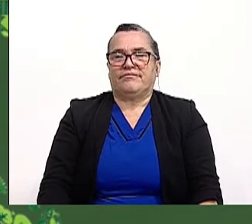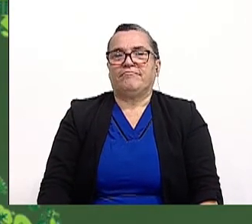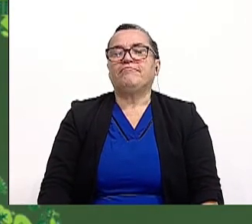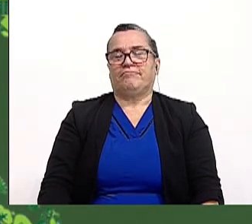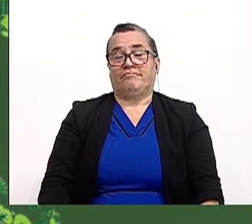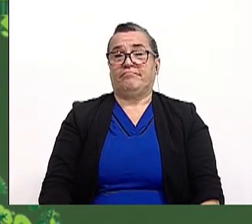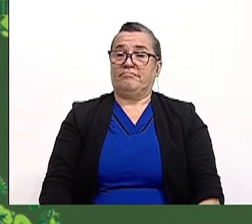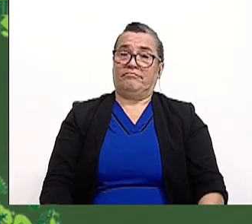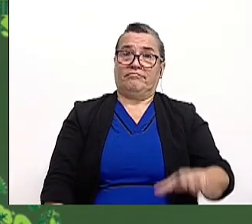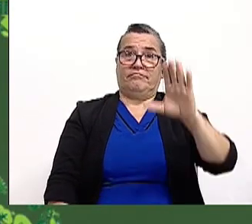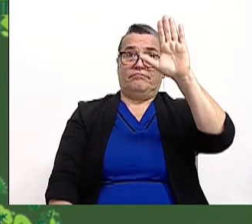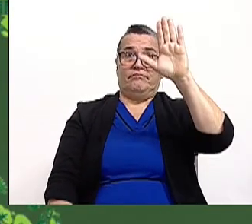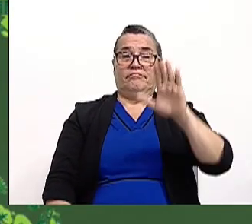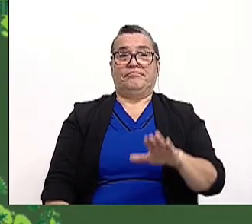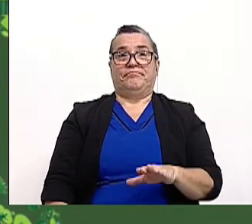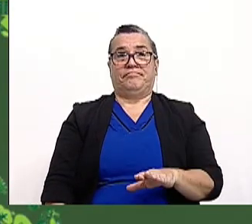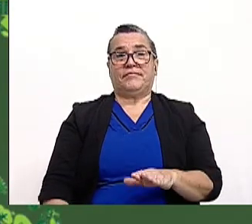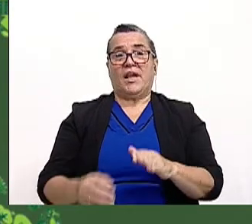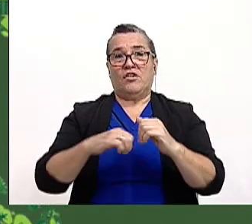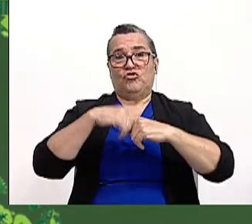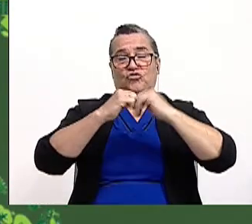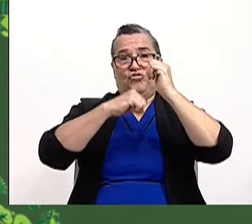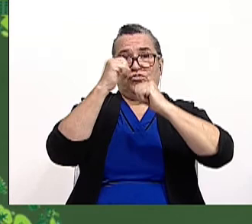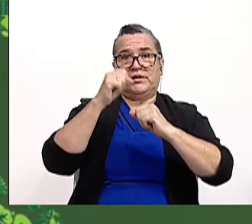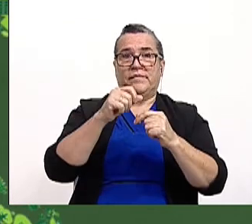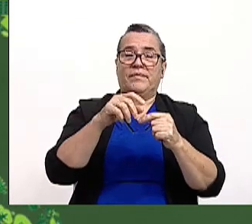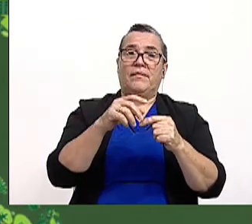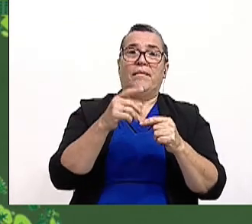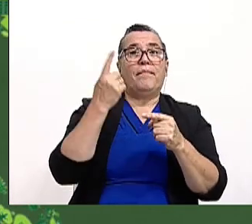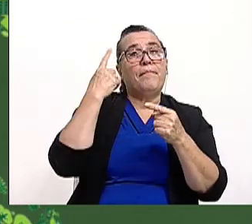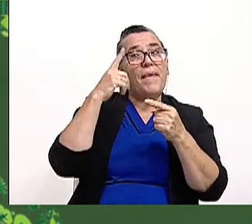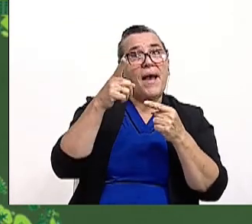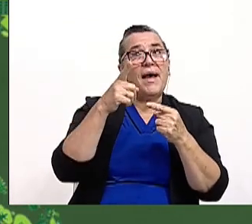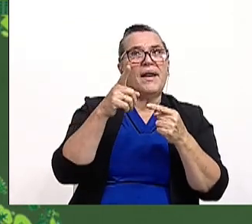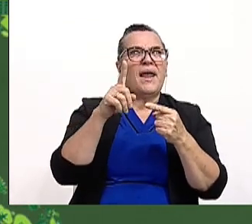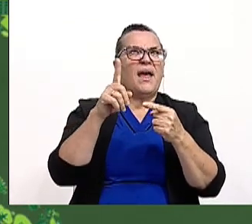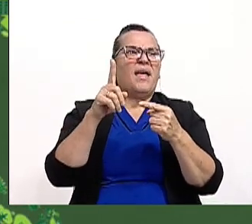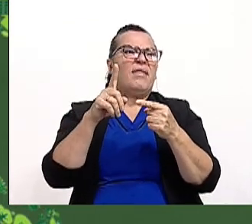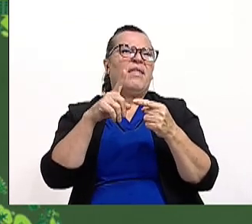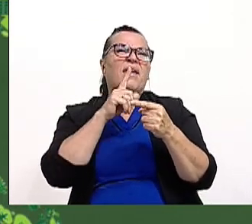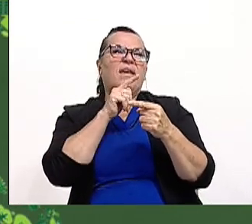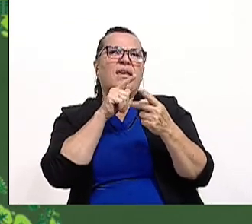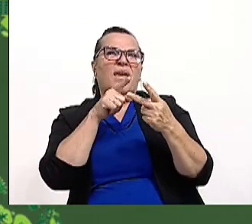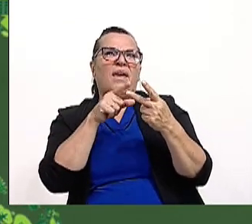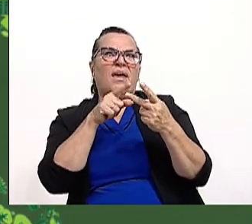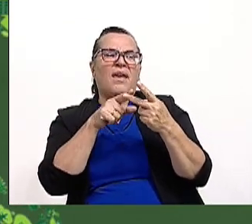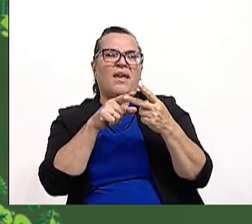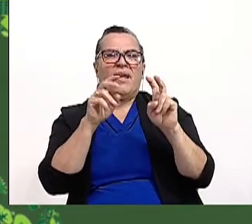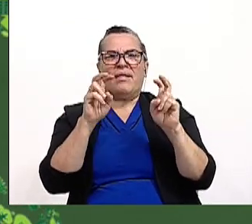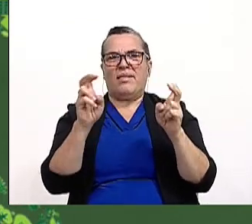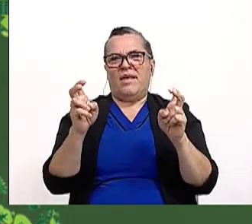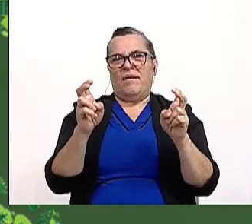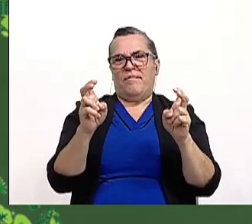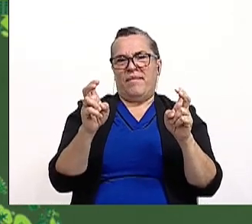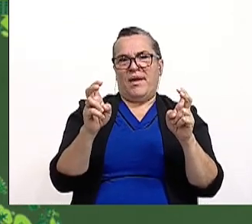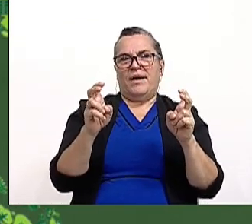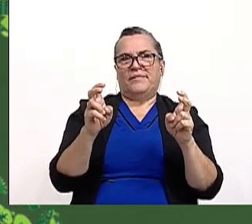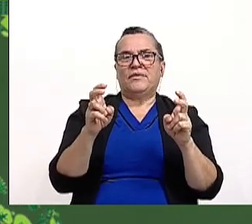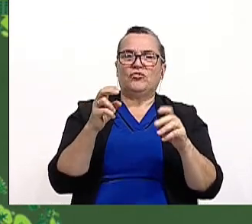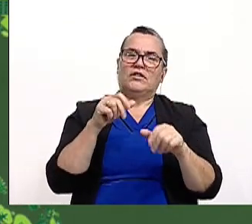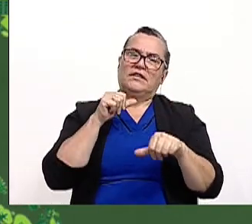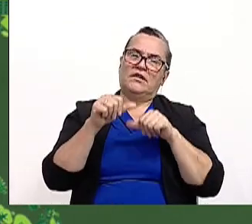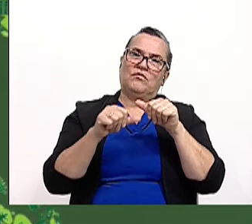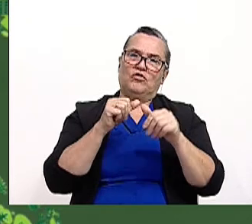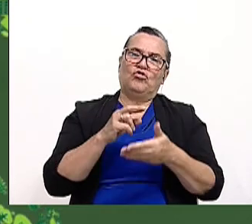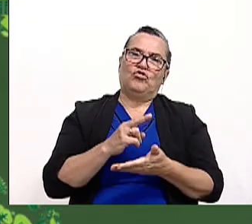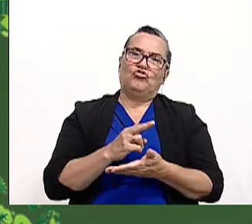Okay, here you have the to, the from, the subject. In this case, the subject is sustainable efforts that